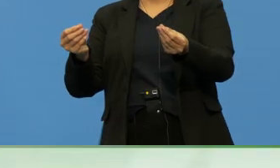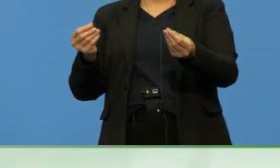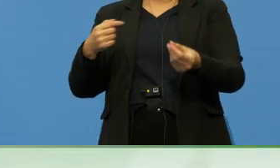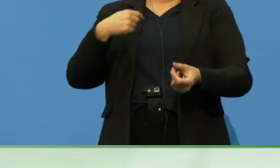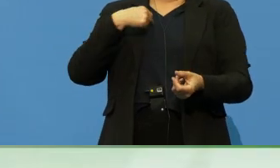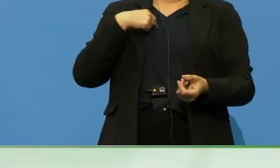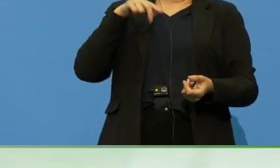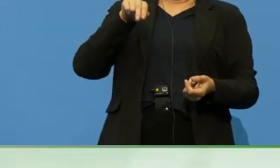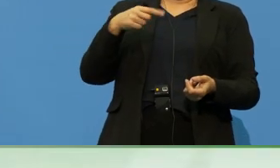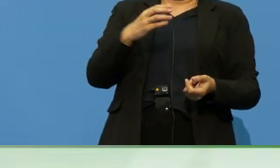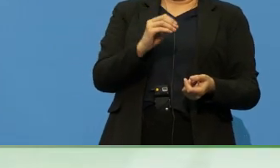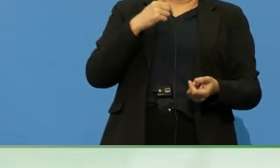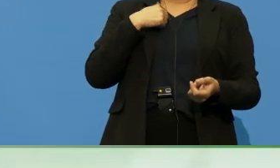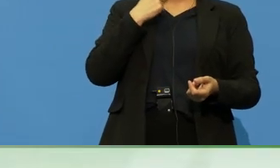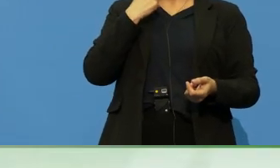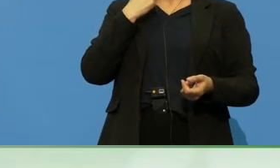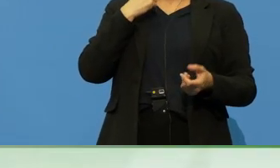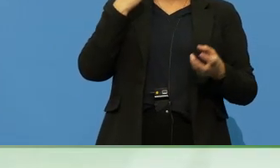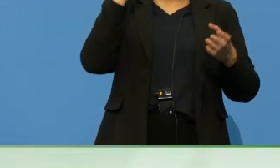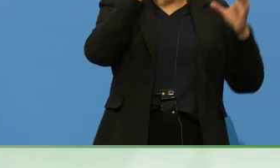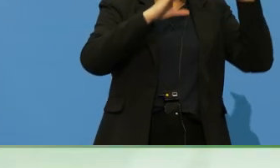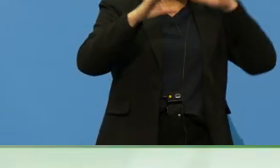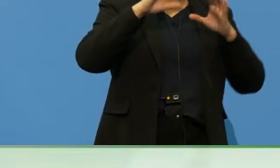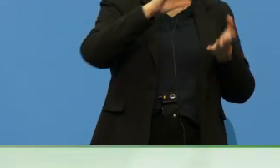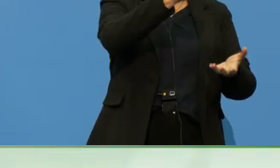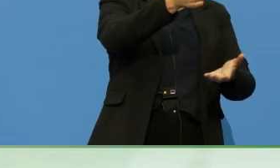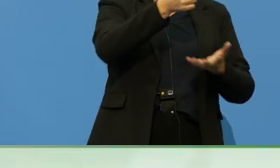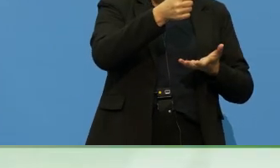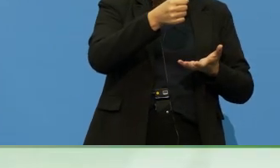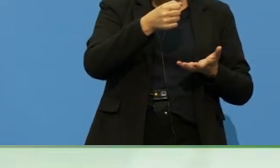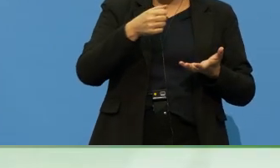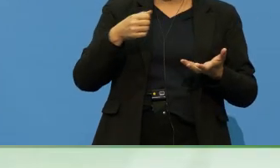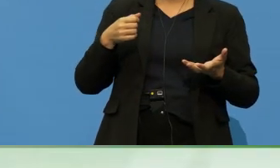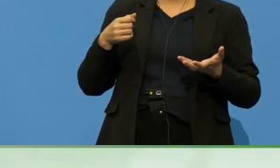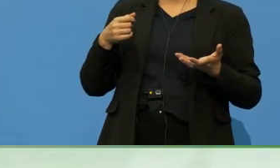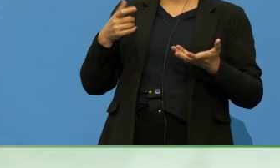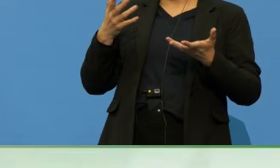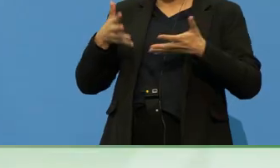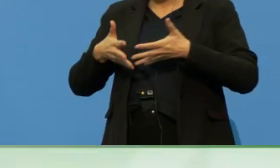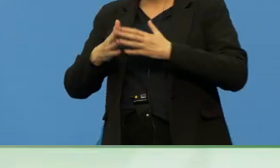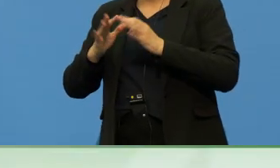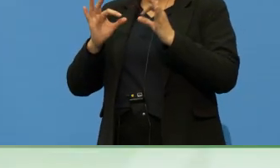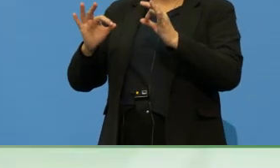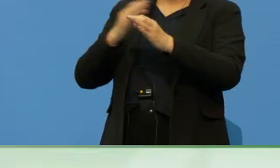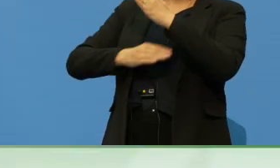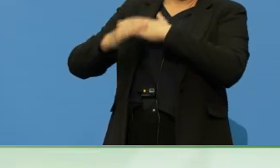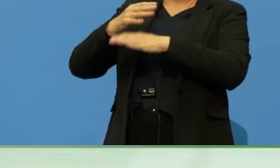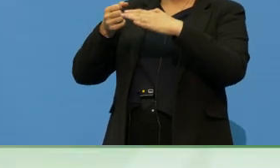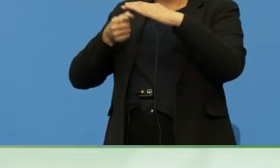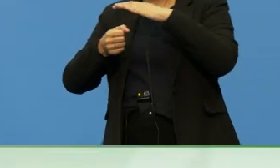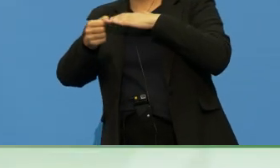own projects of hiring people with disabilities. So universal design was the answer for this one,